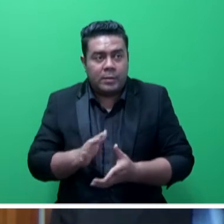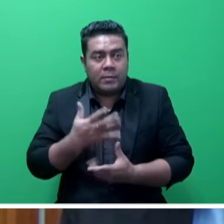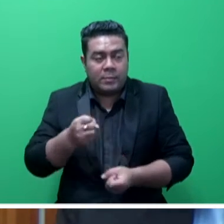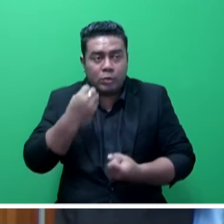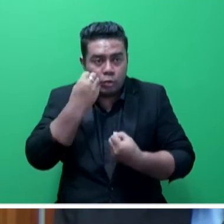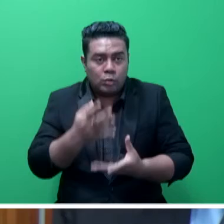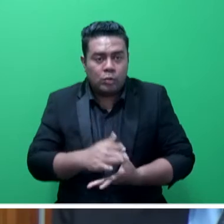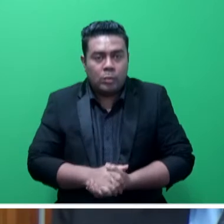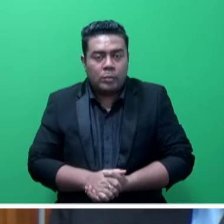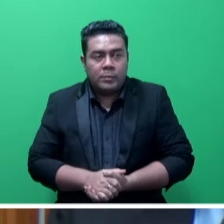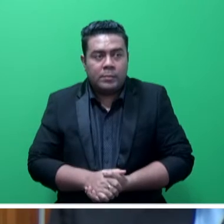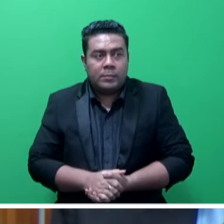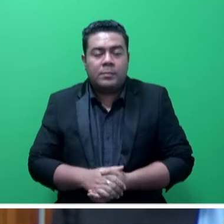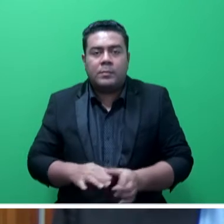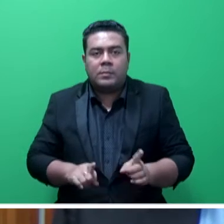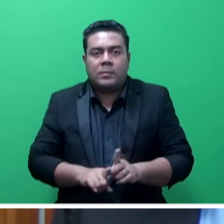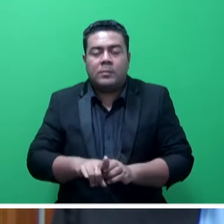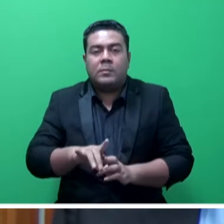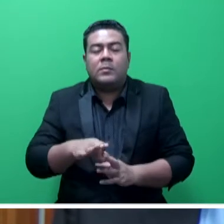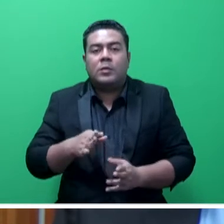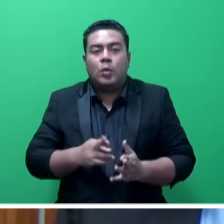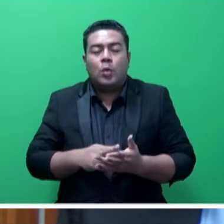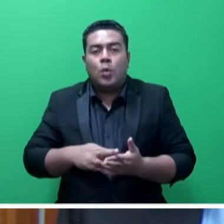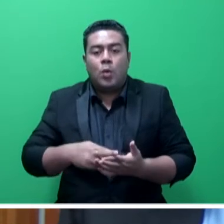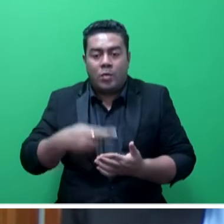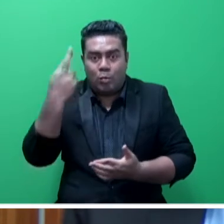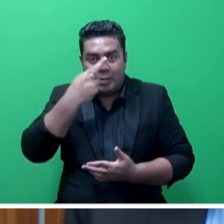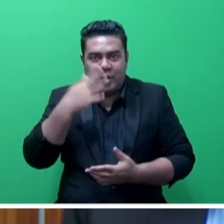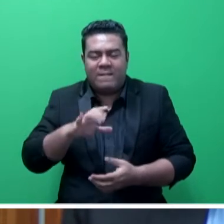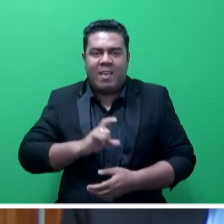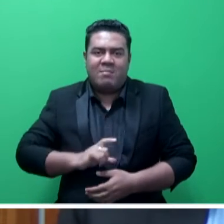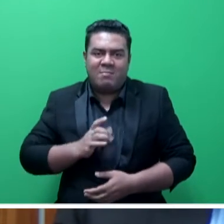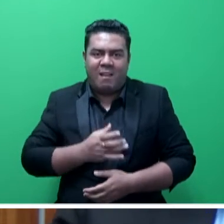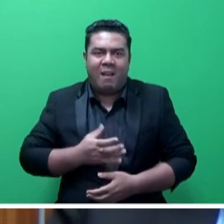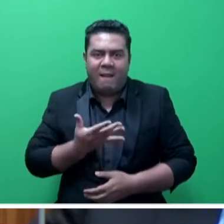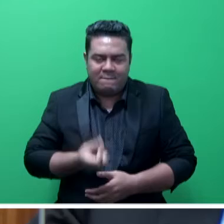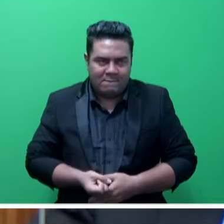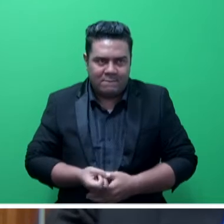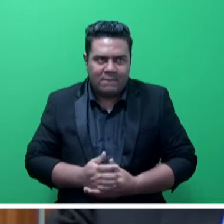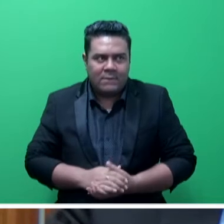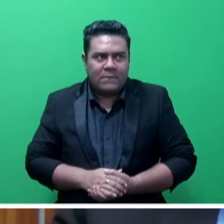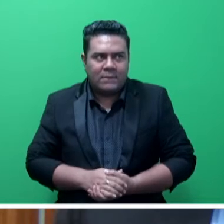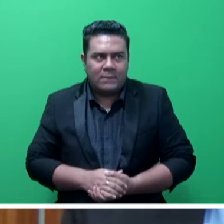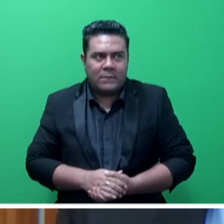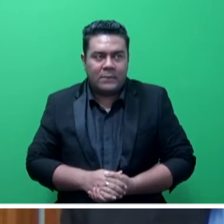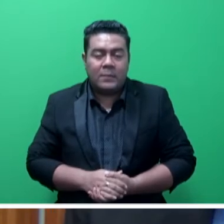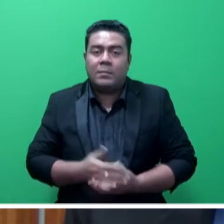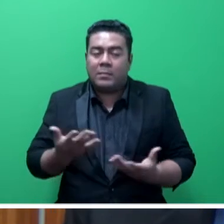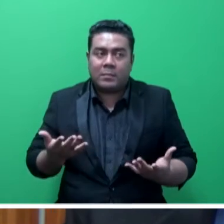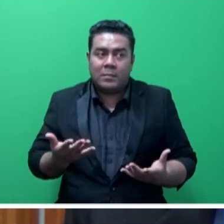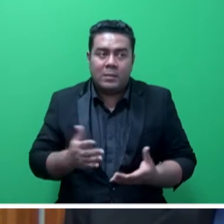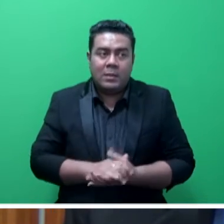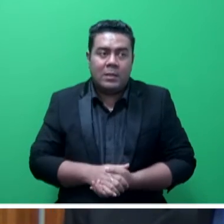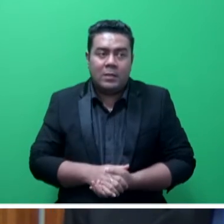have a increased risk of cancer because of radiation later on in life. Mr. Speaker, we've also recently repaired, as